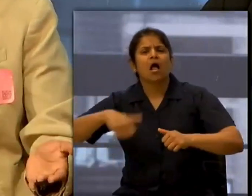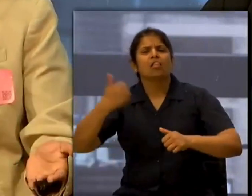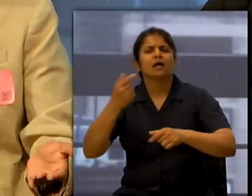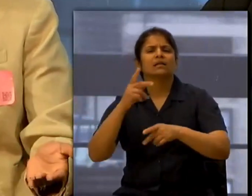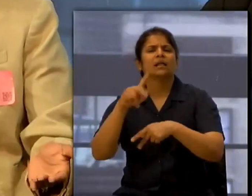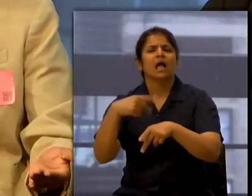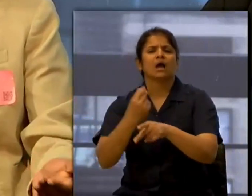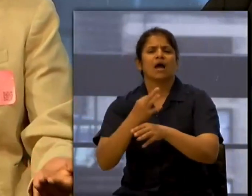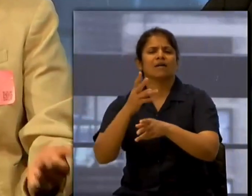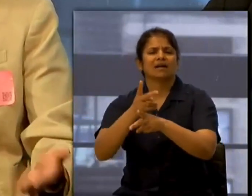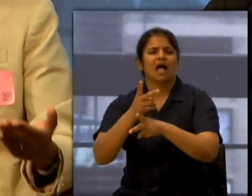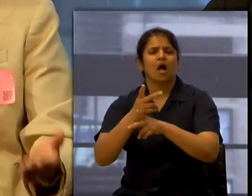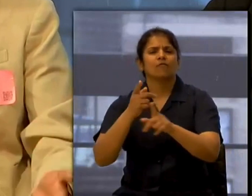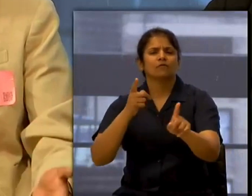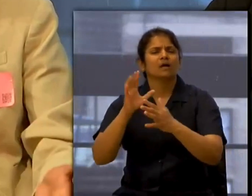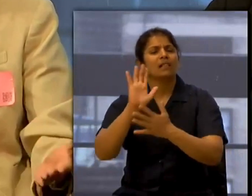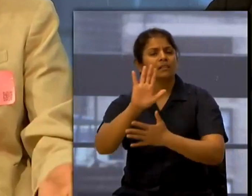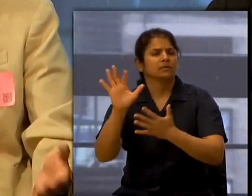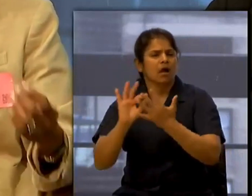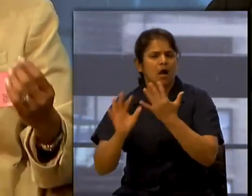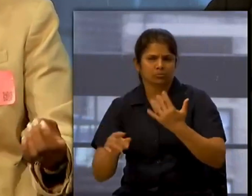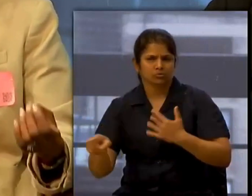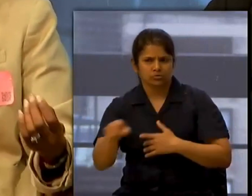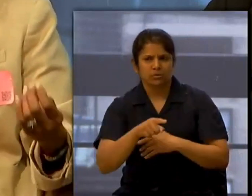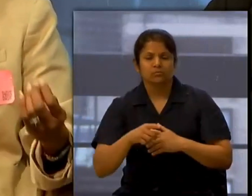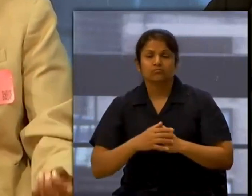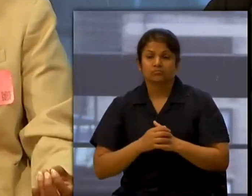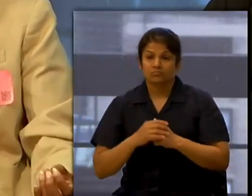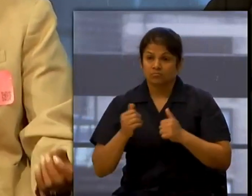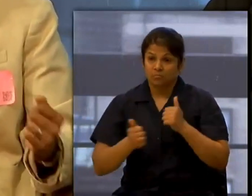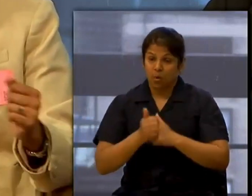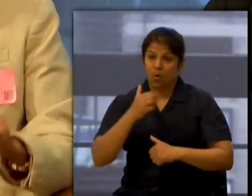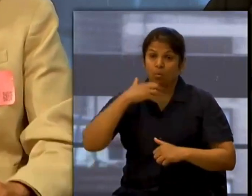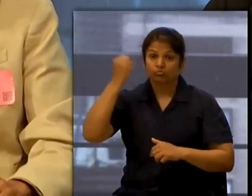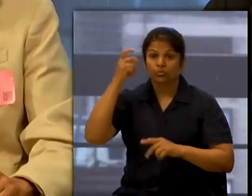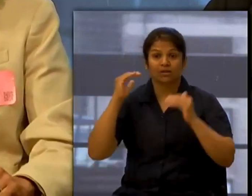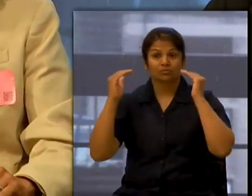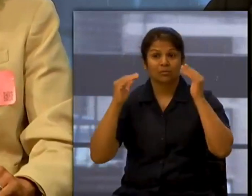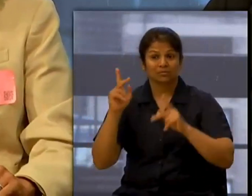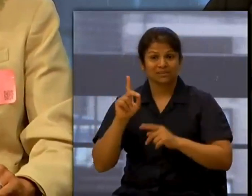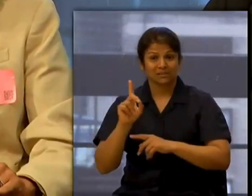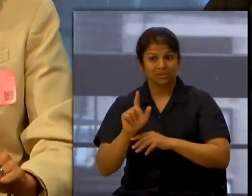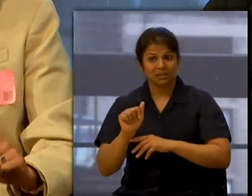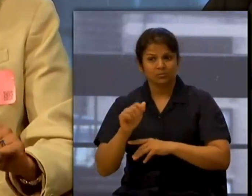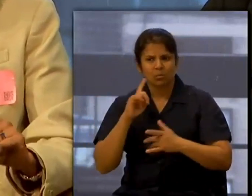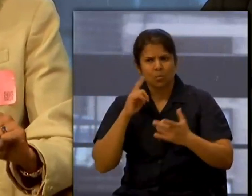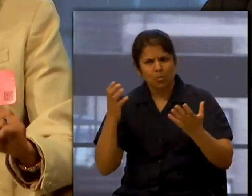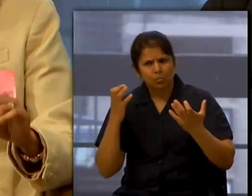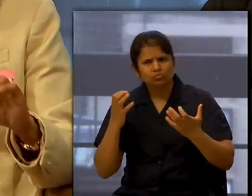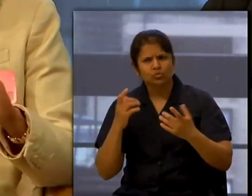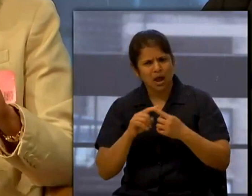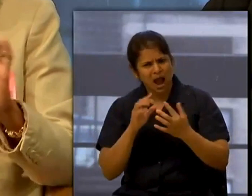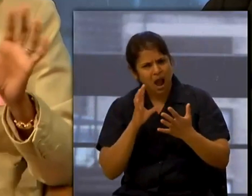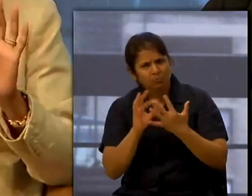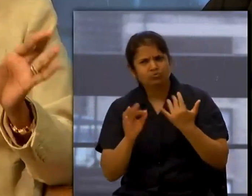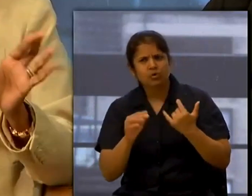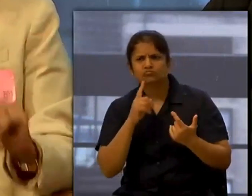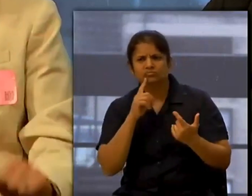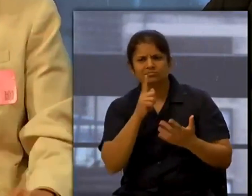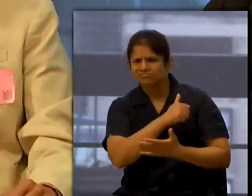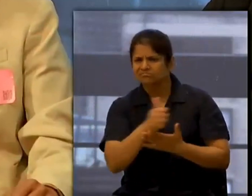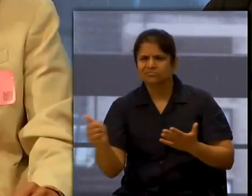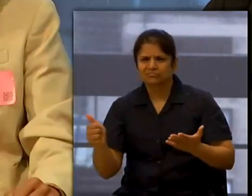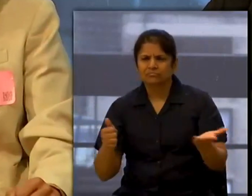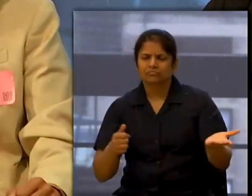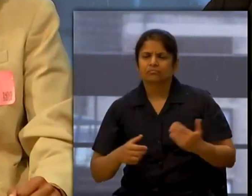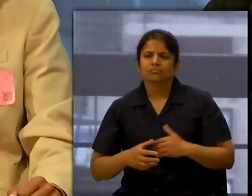of older adults and people with disabilities want. On a sort of more policy wonky